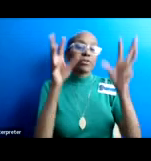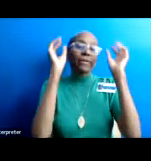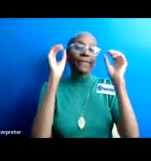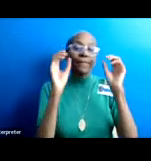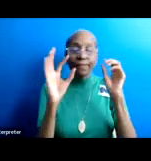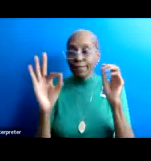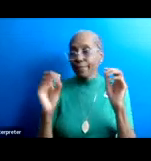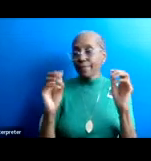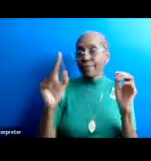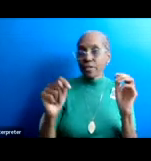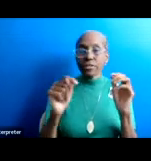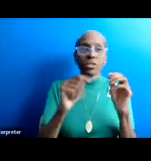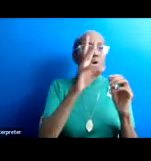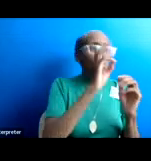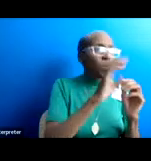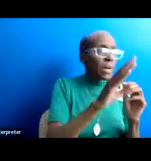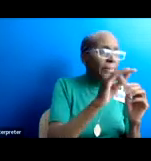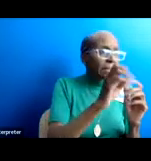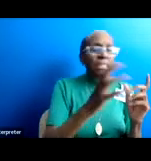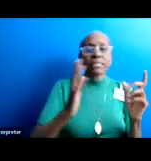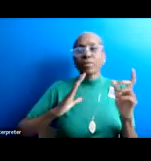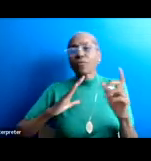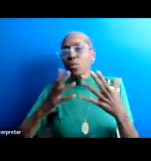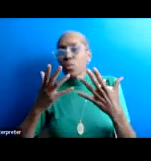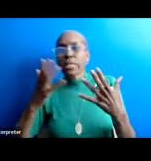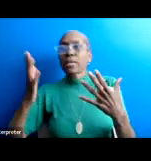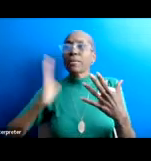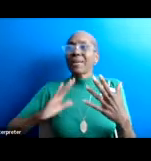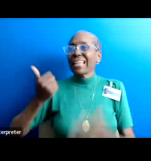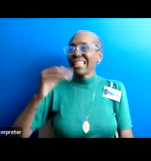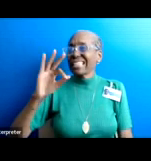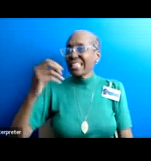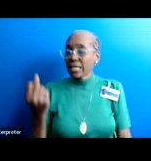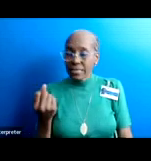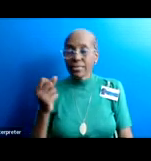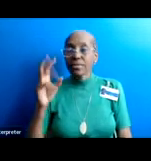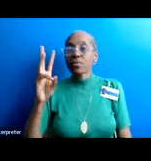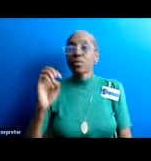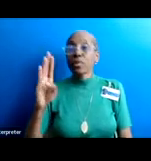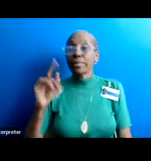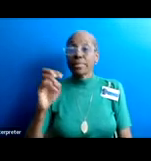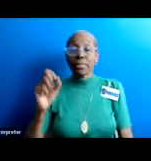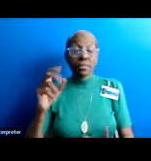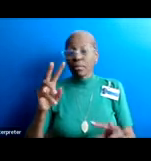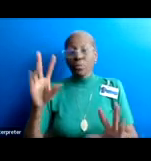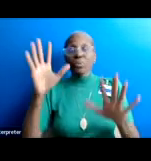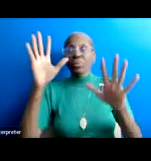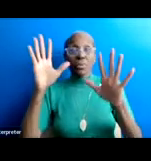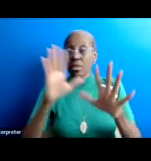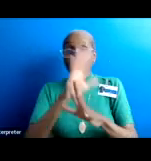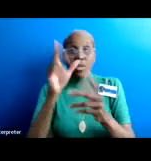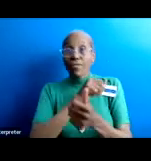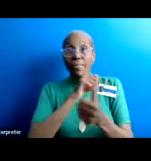decorative fonts on websites. Lord, in the 90s, some of those websites would not have